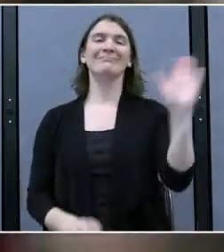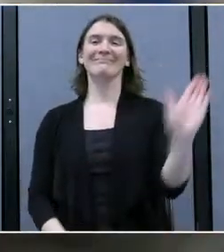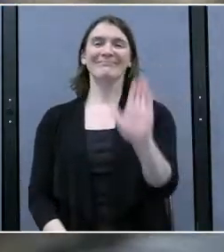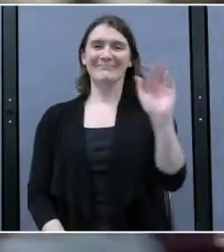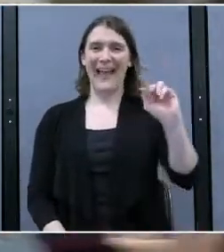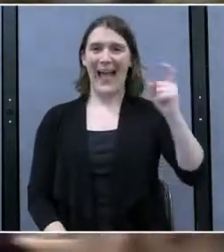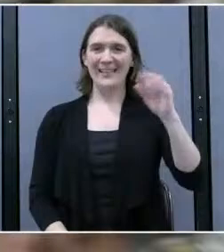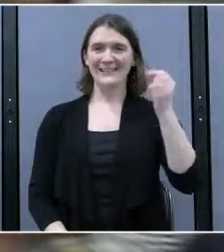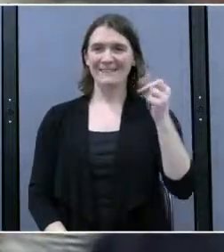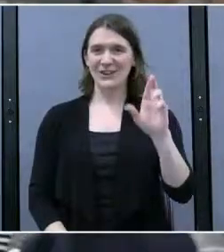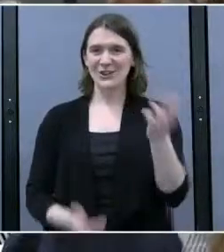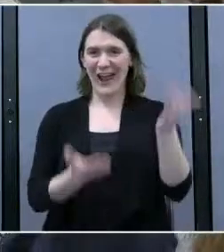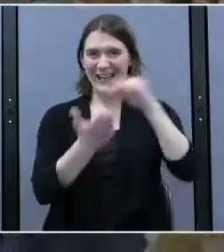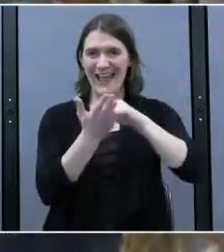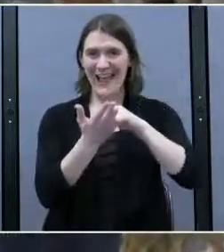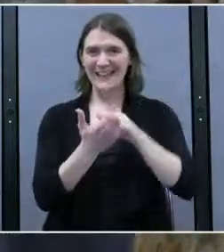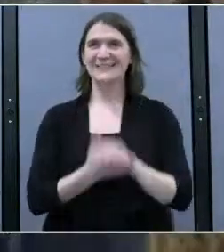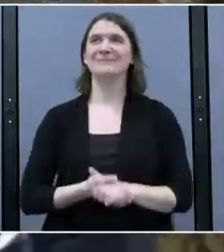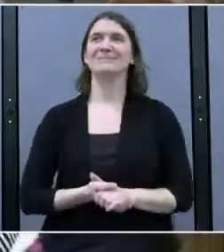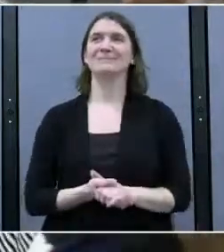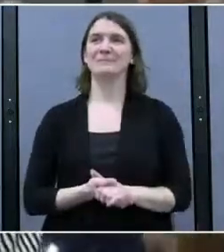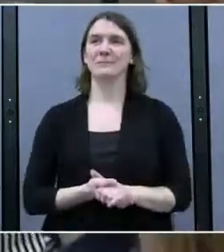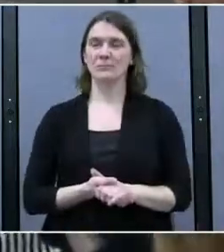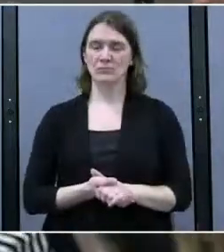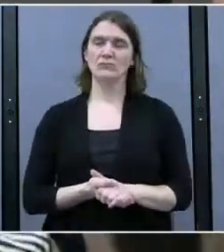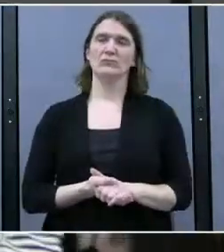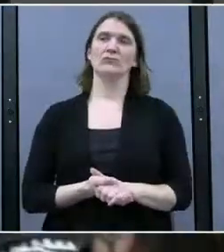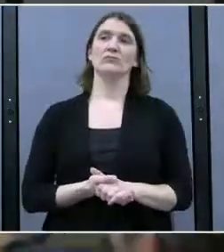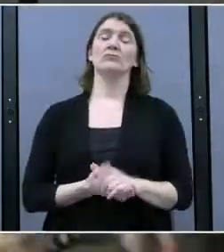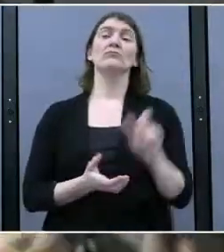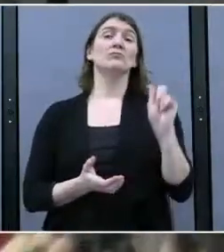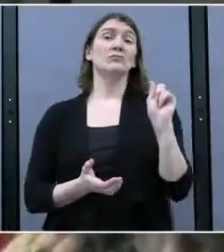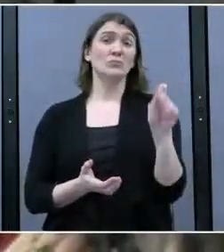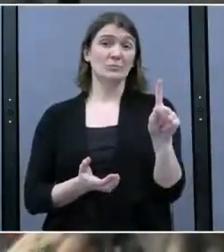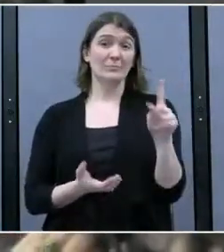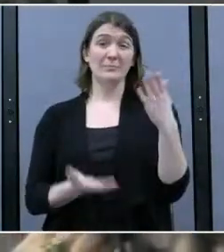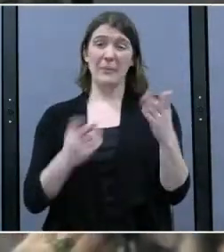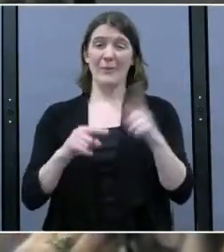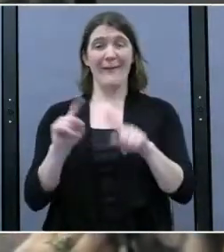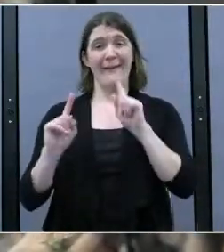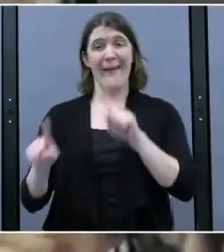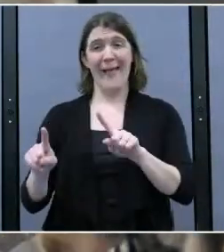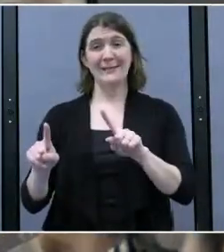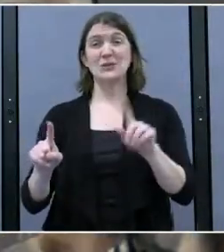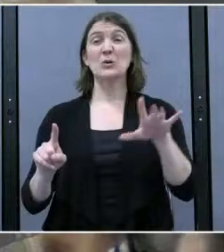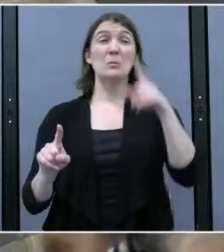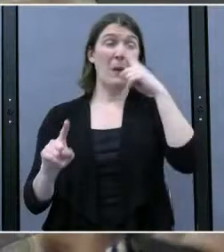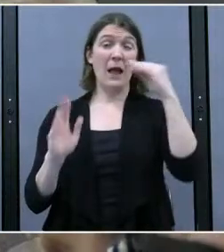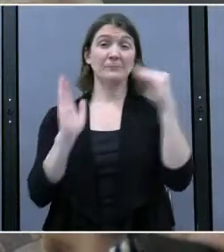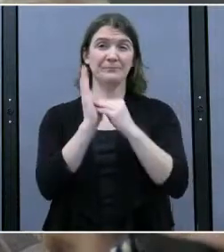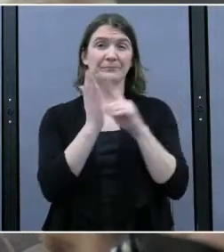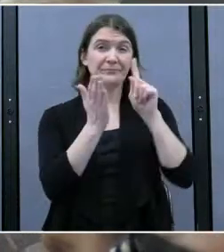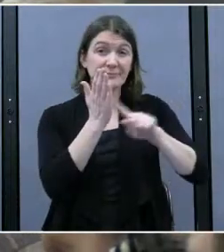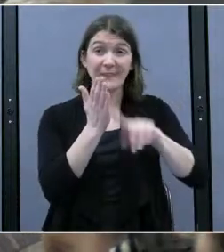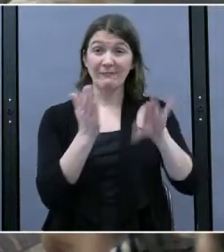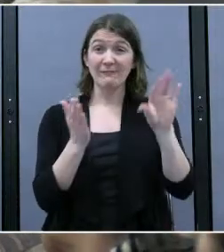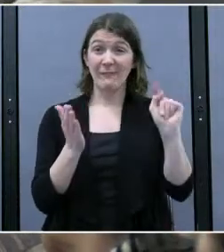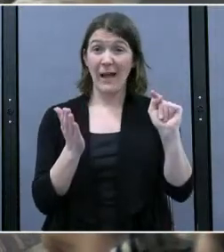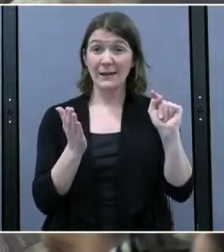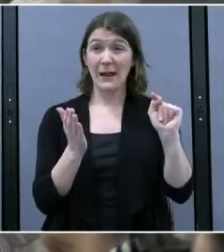Hello, Alex Fisher again. My question that I'm assuming won't be answered tonight, but would be nice to put on the list of questions